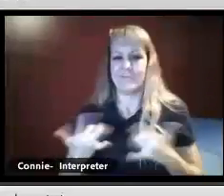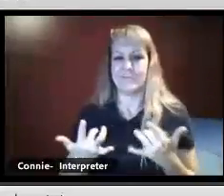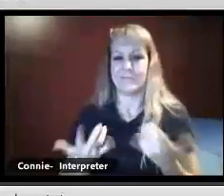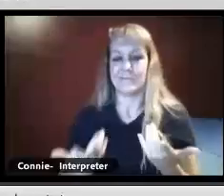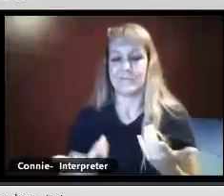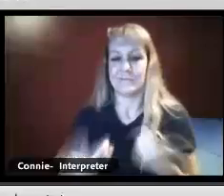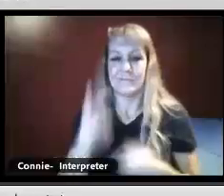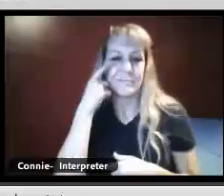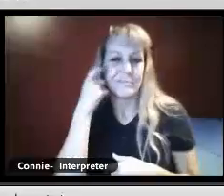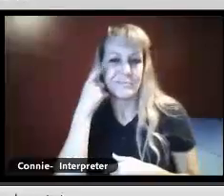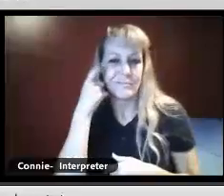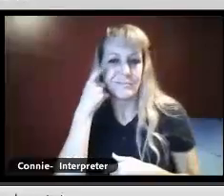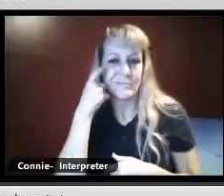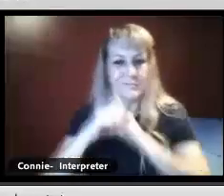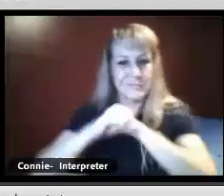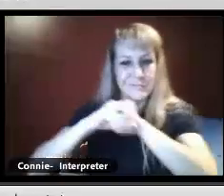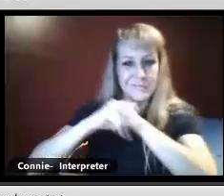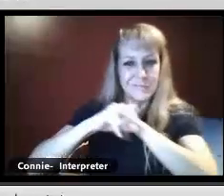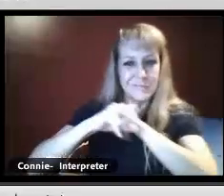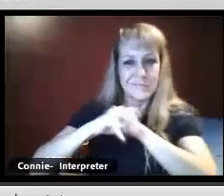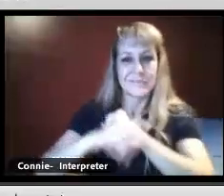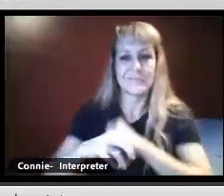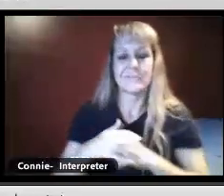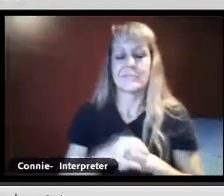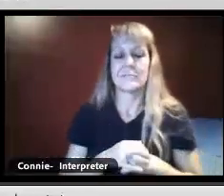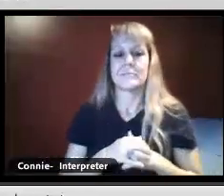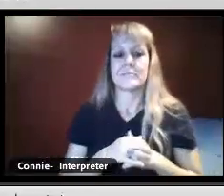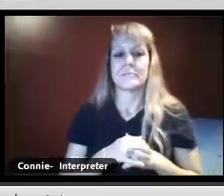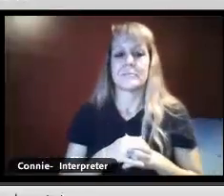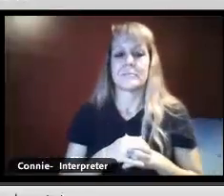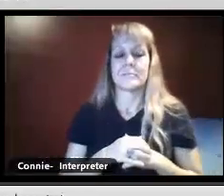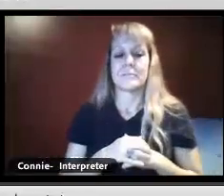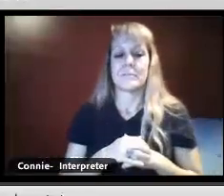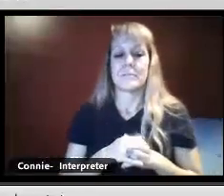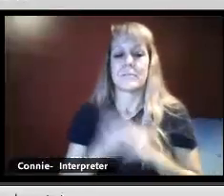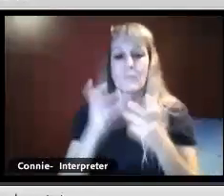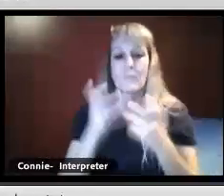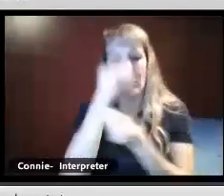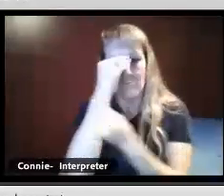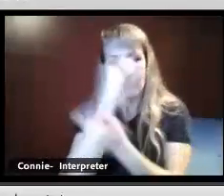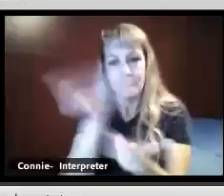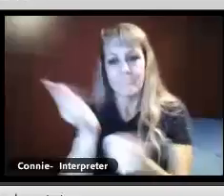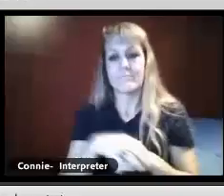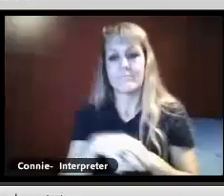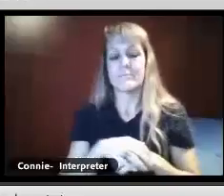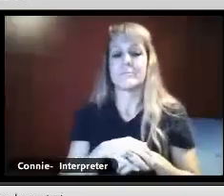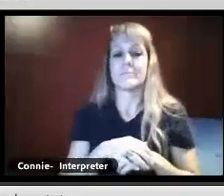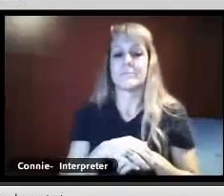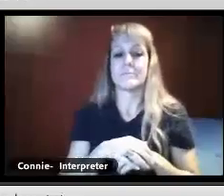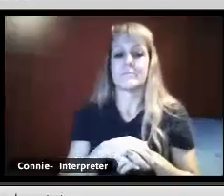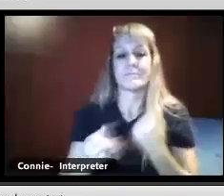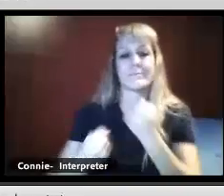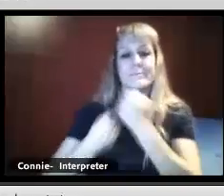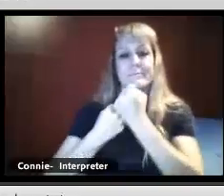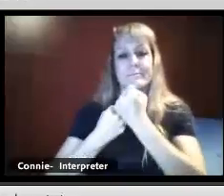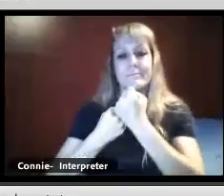of any site that has advertising. And so I wanted to say some things on its behalf.